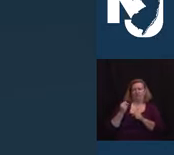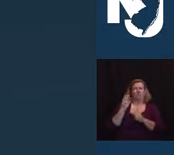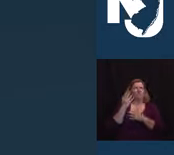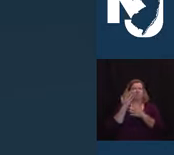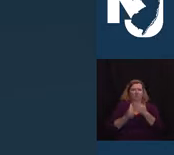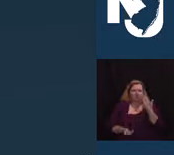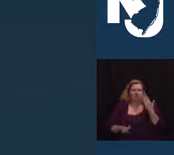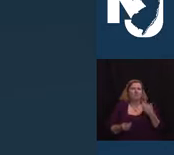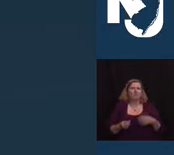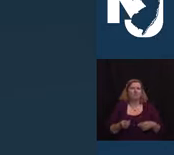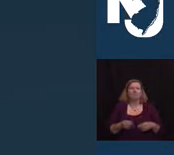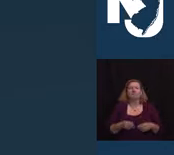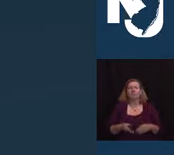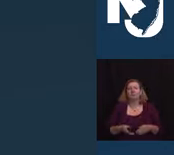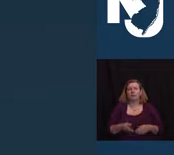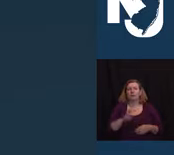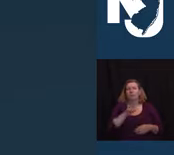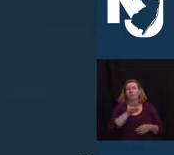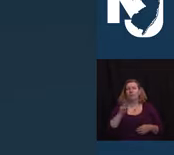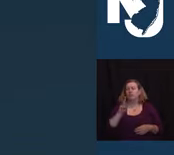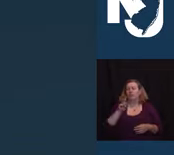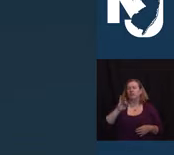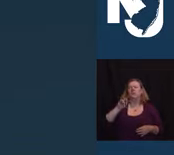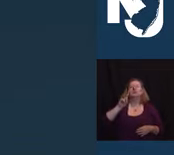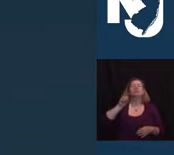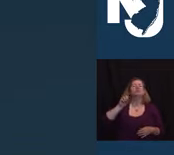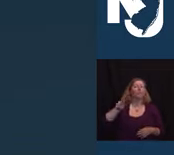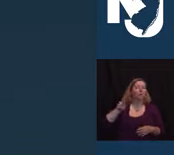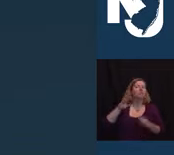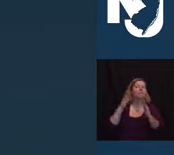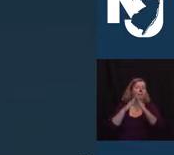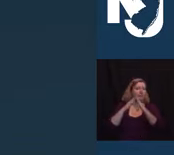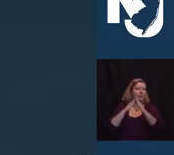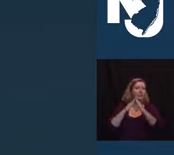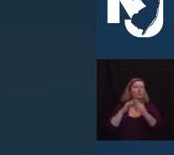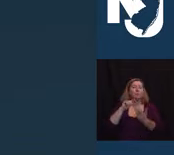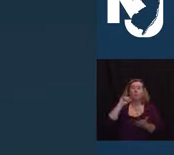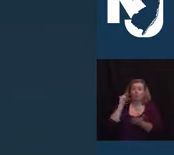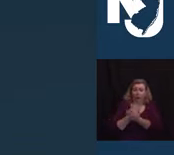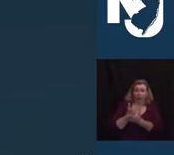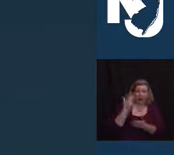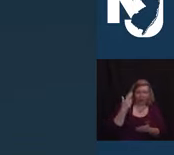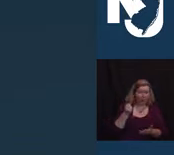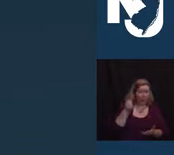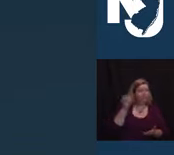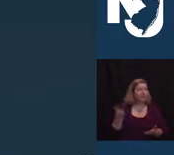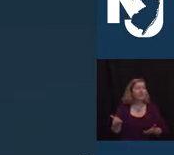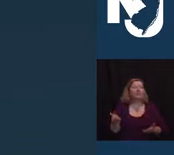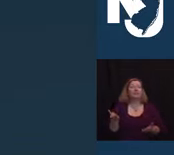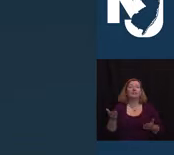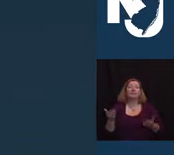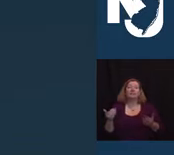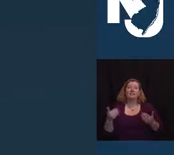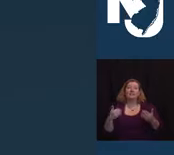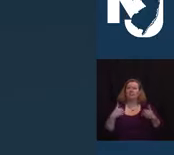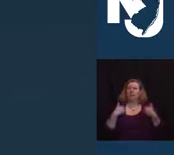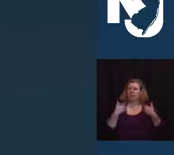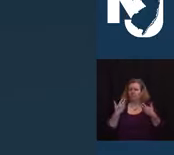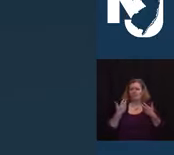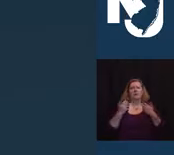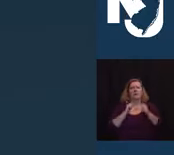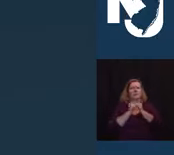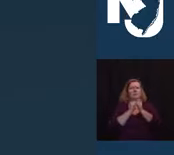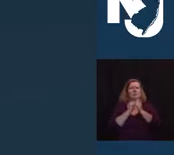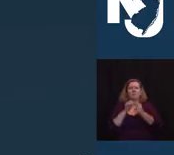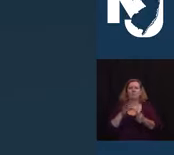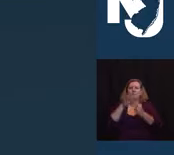Windsor and graduated from West Windsor Plainsboro High School South. In her youth, she was a competitor with the Special